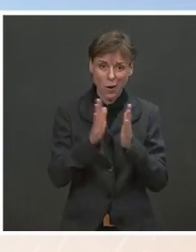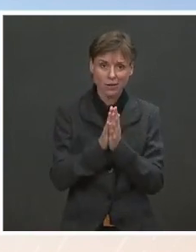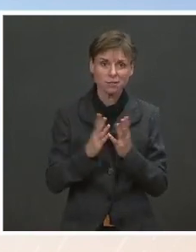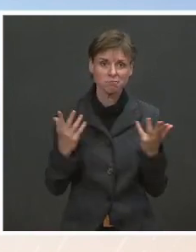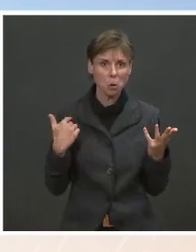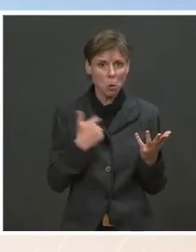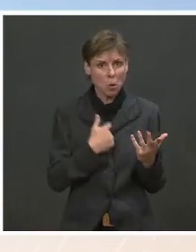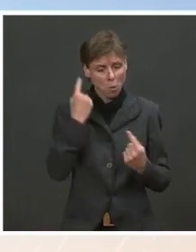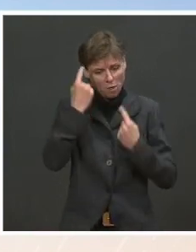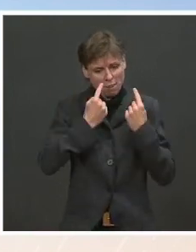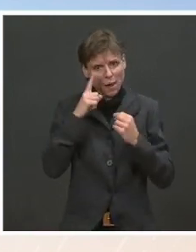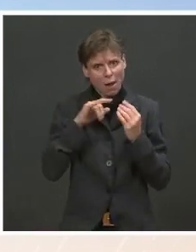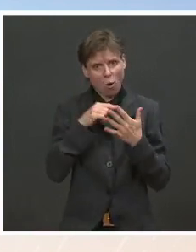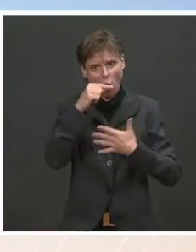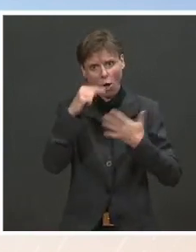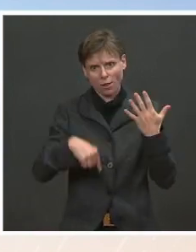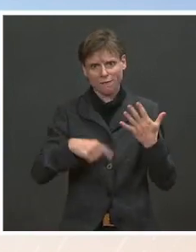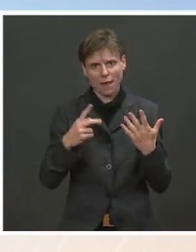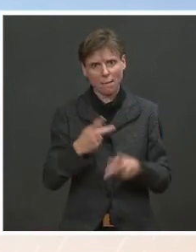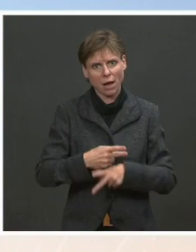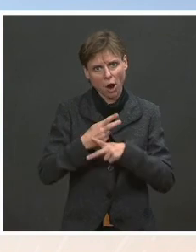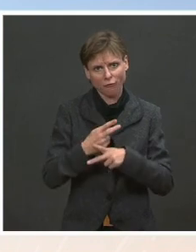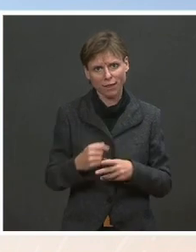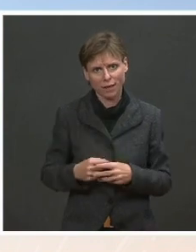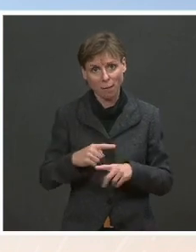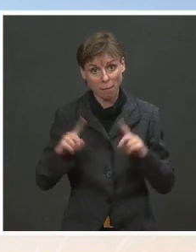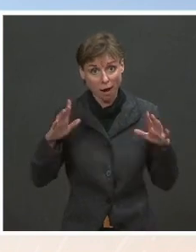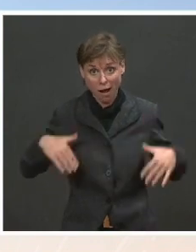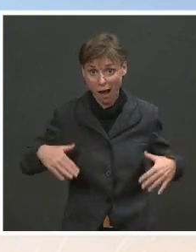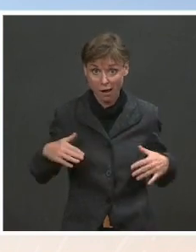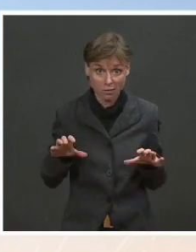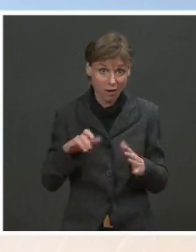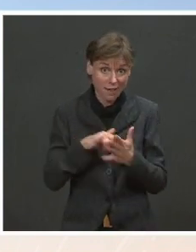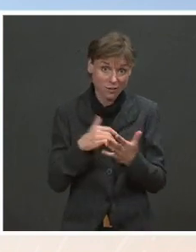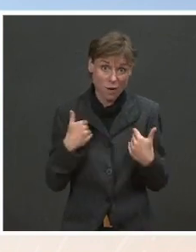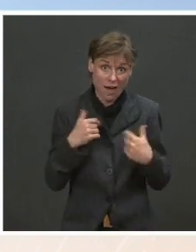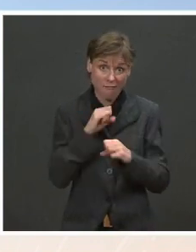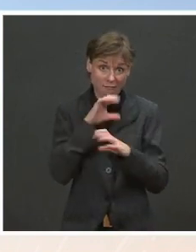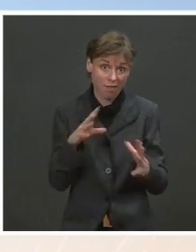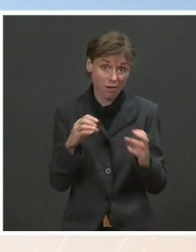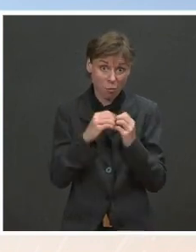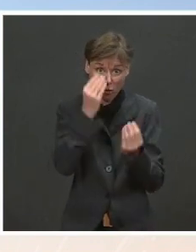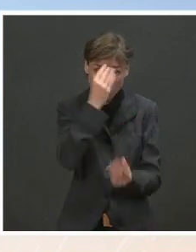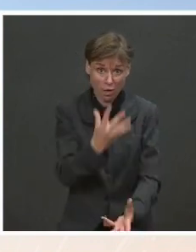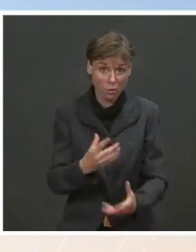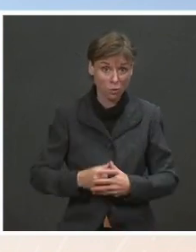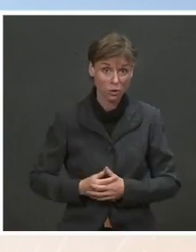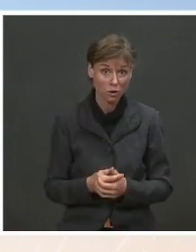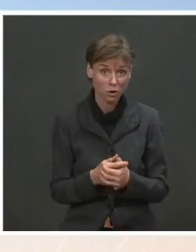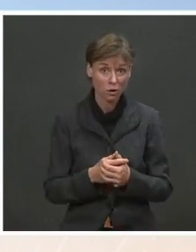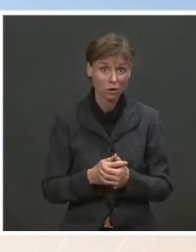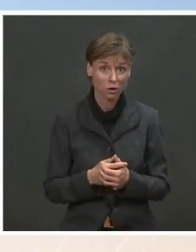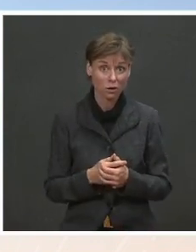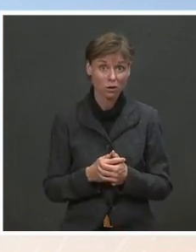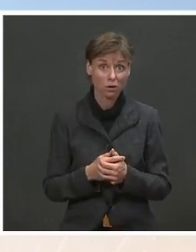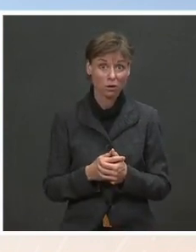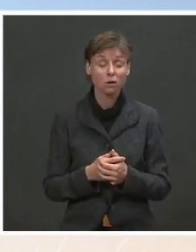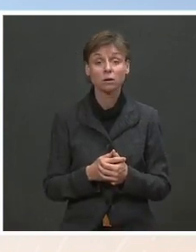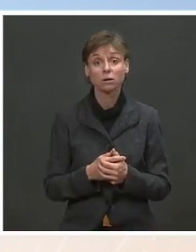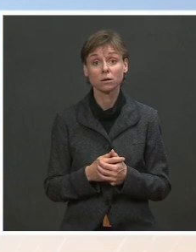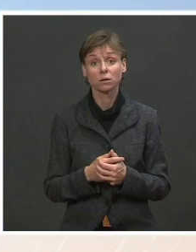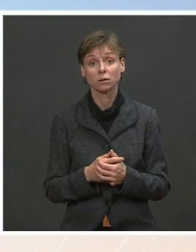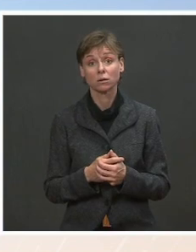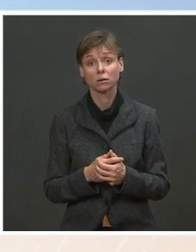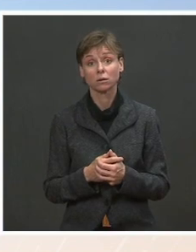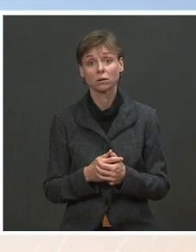consider those carefully. But since we have not done that yet, I don't really have anything more to update you on. Back on the border. Yeah.